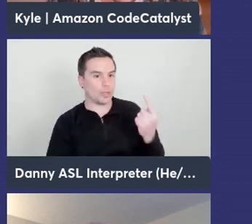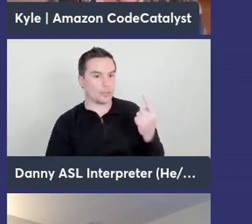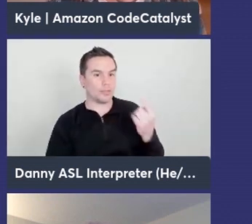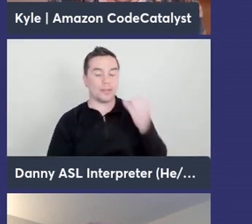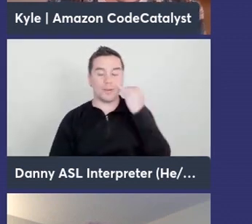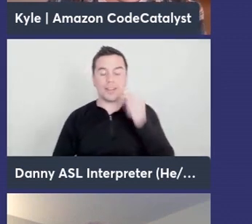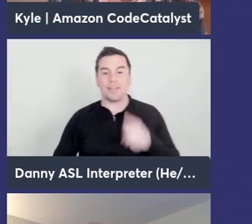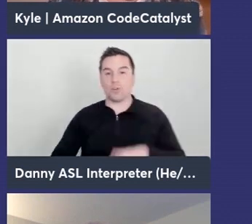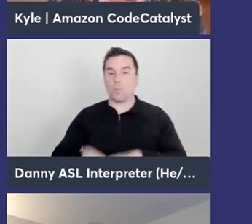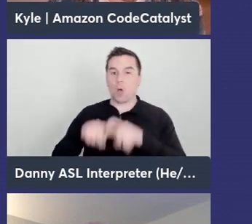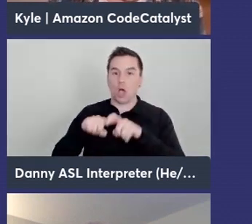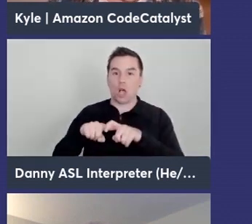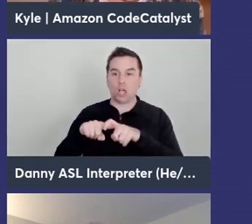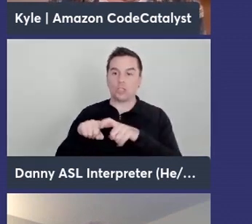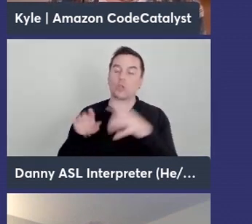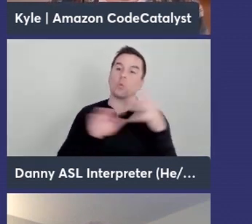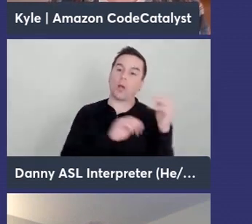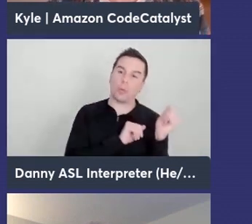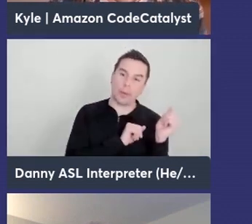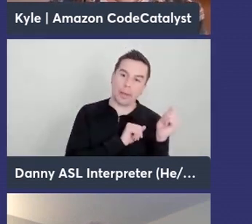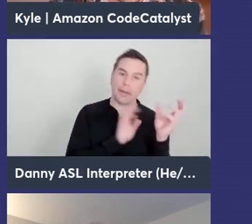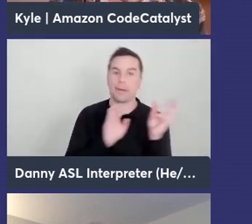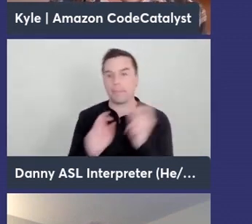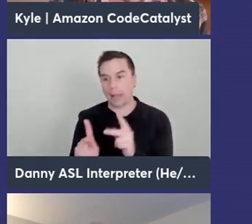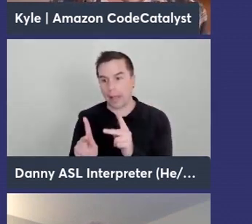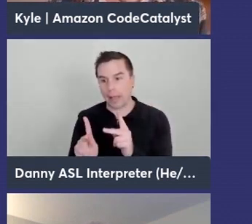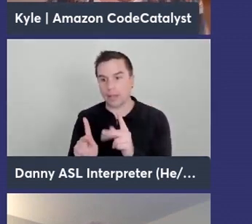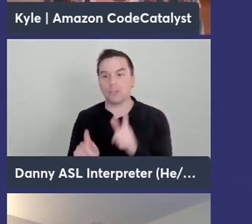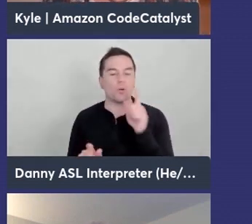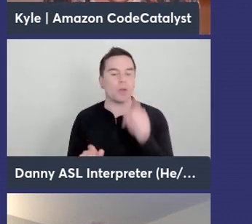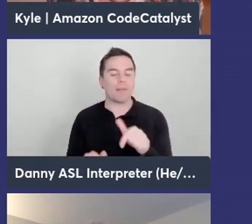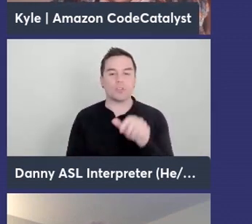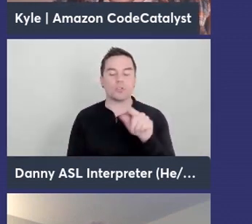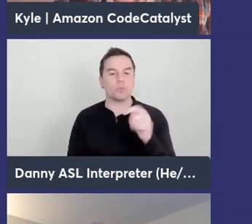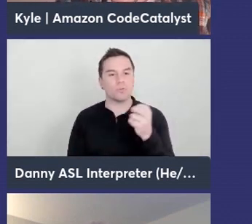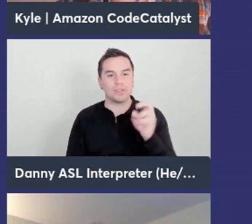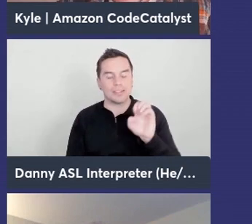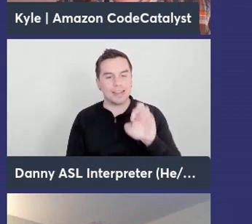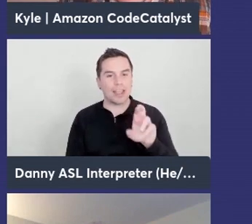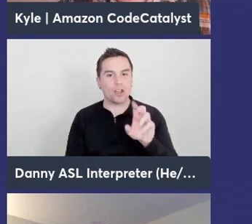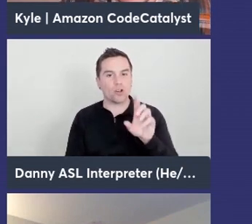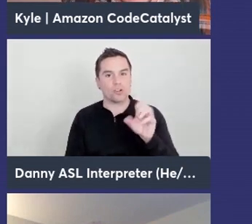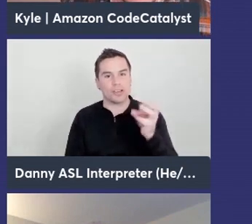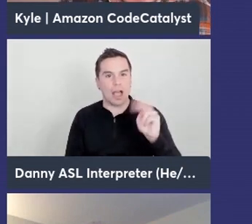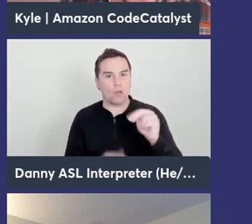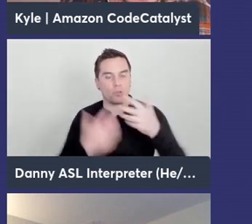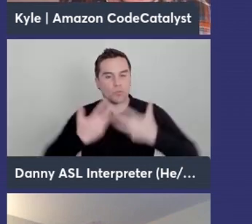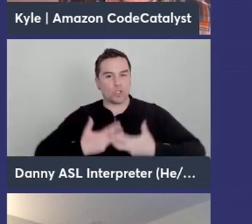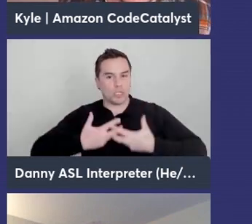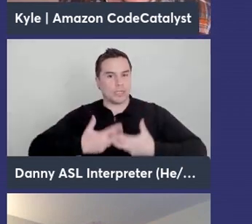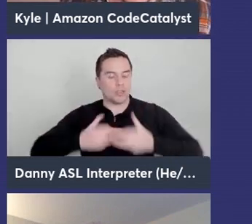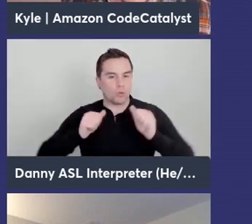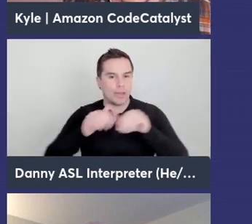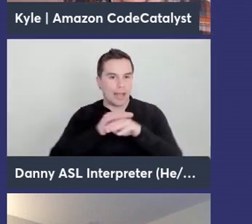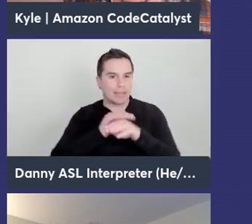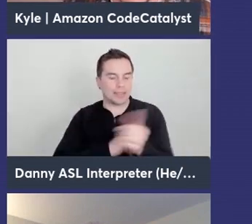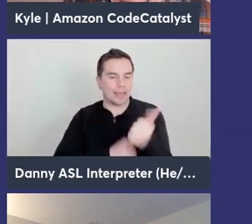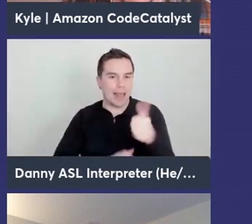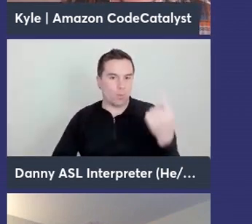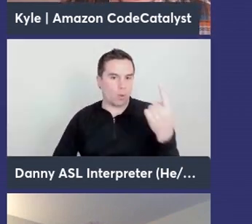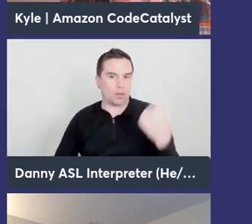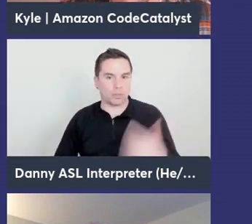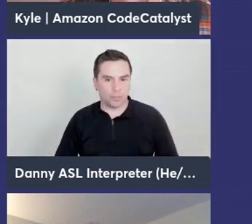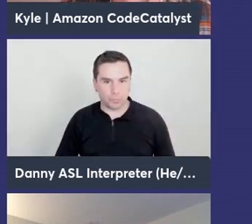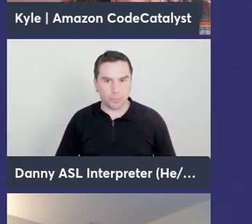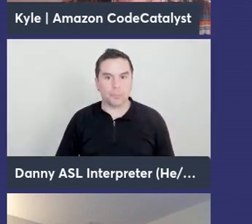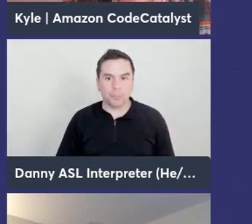don't have to tear down your machine. You don't have to worry about that. You can also access it from anywhere you happen to be. So yeah, so we're brought into the IDE and able to mess